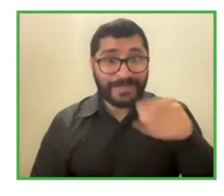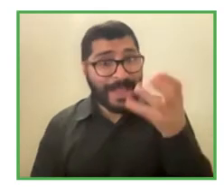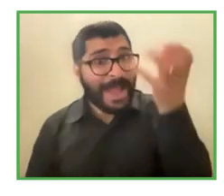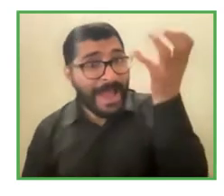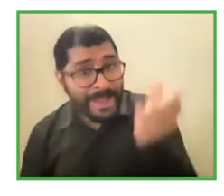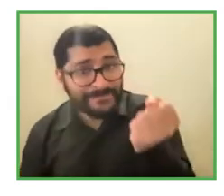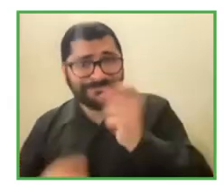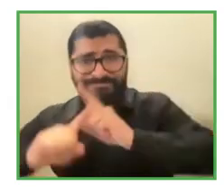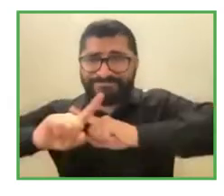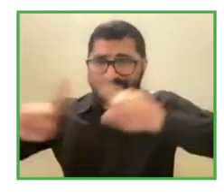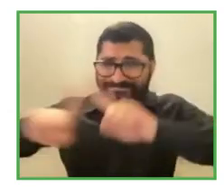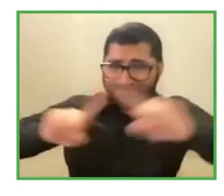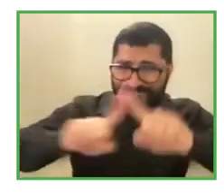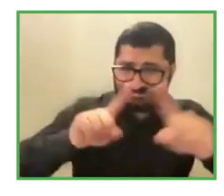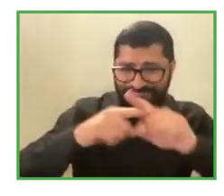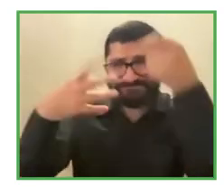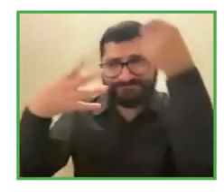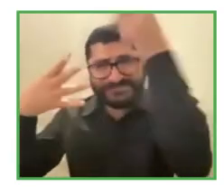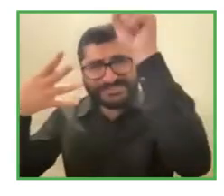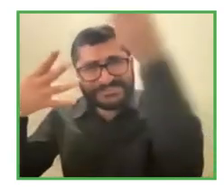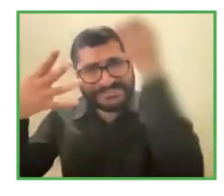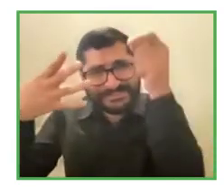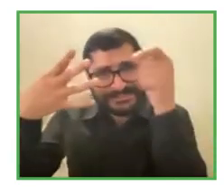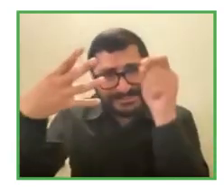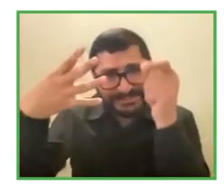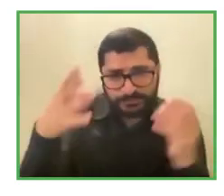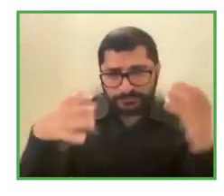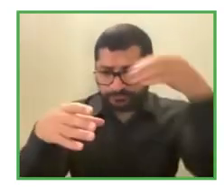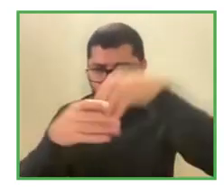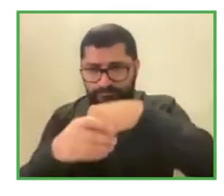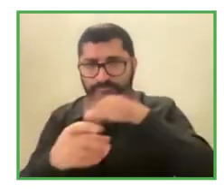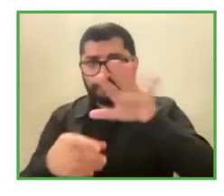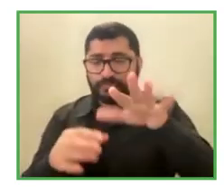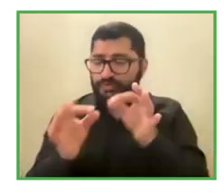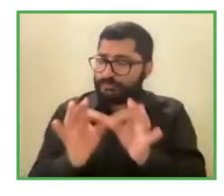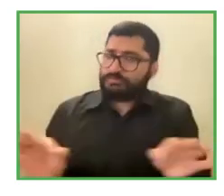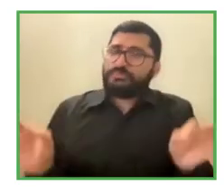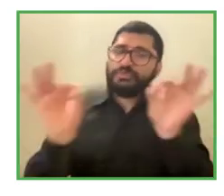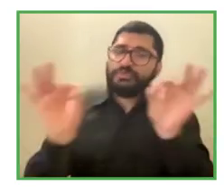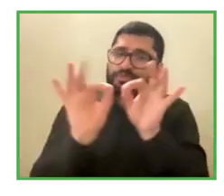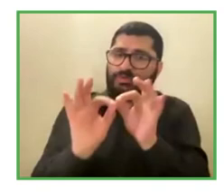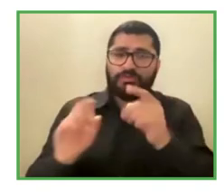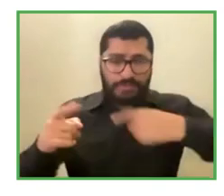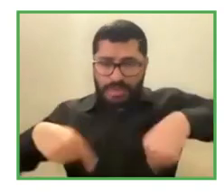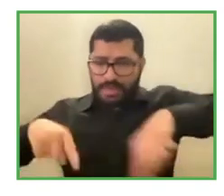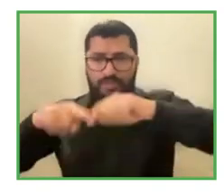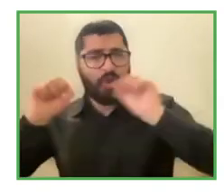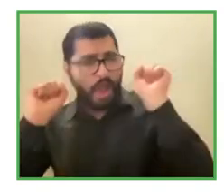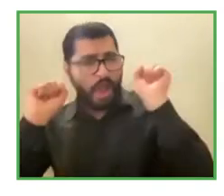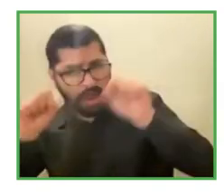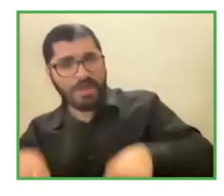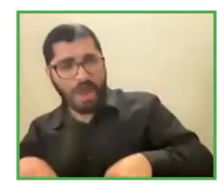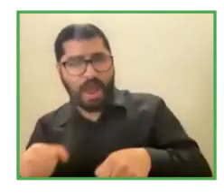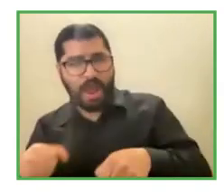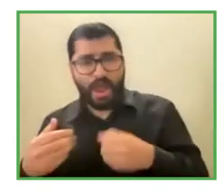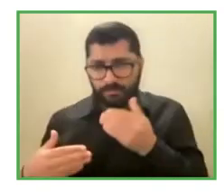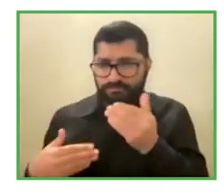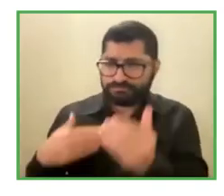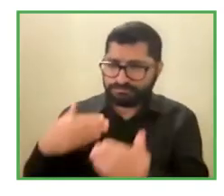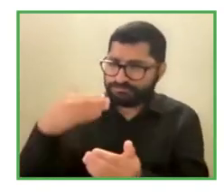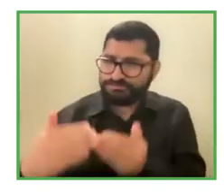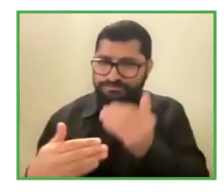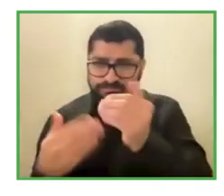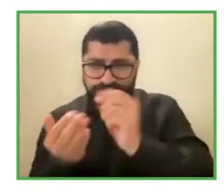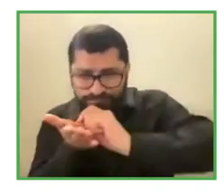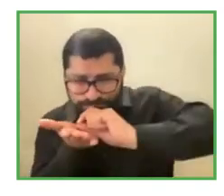that we have different validations that are important. Como emprendedores que